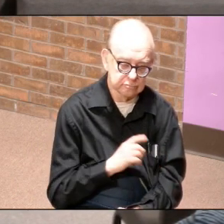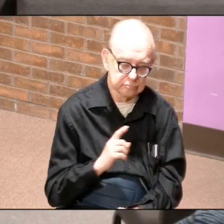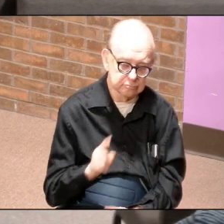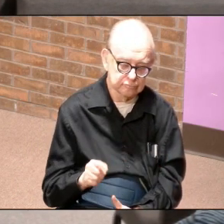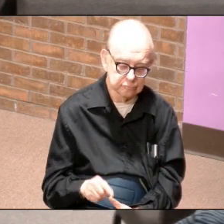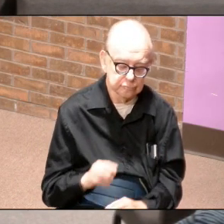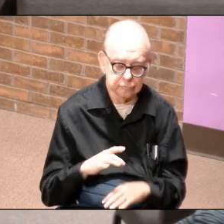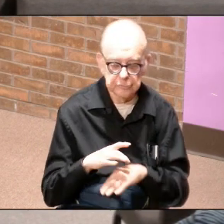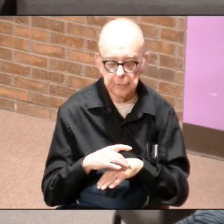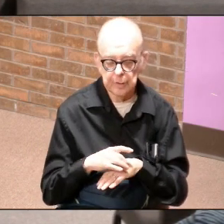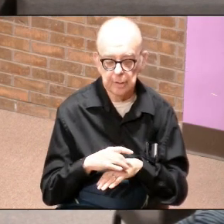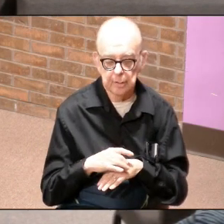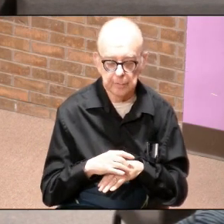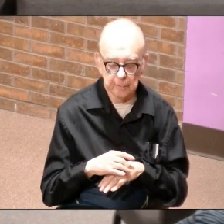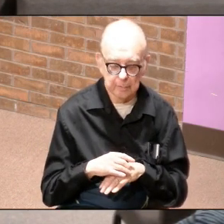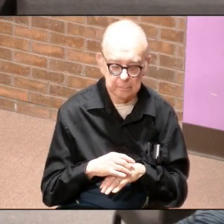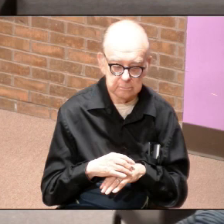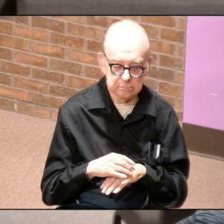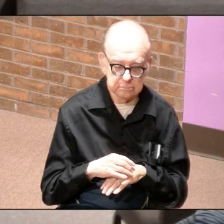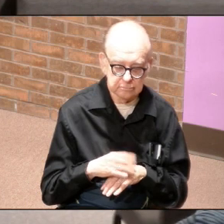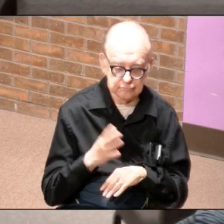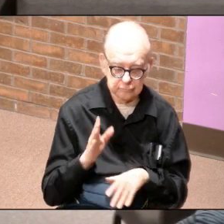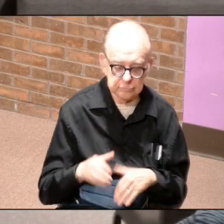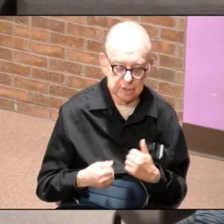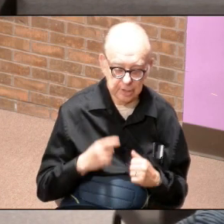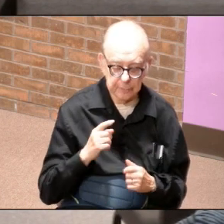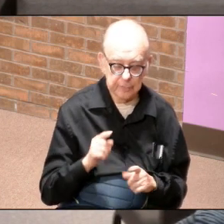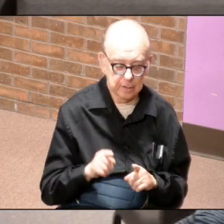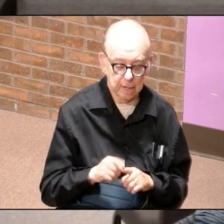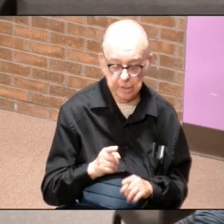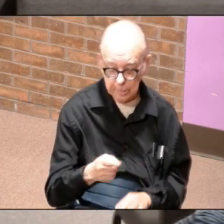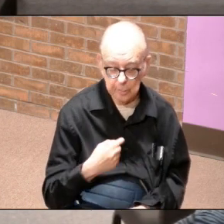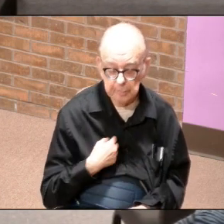to this earth to live like you and me,